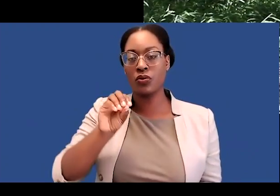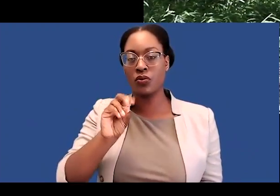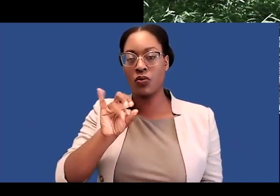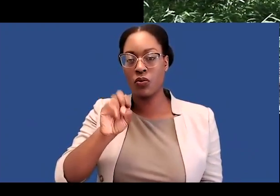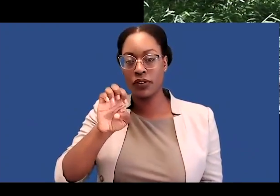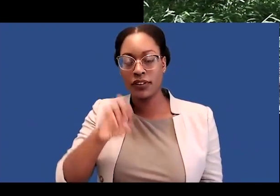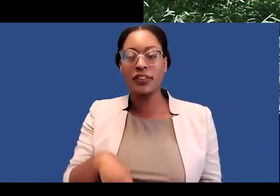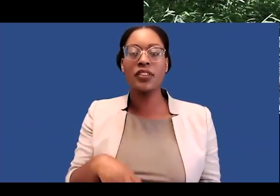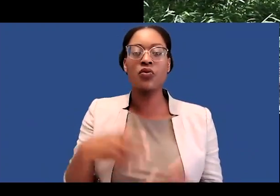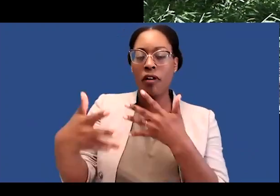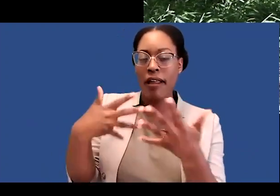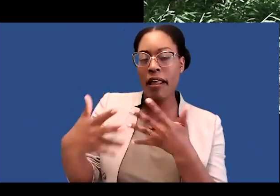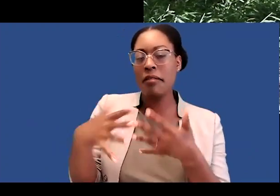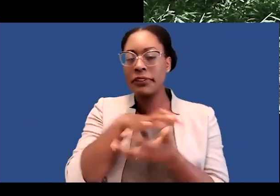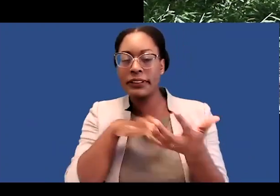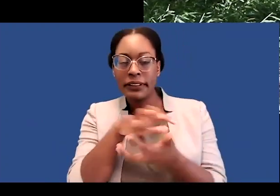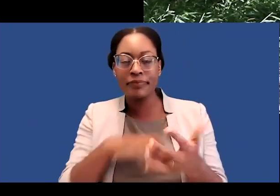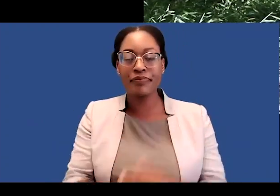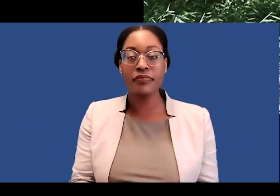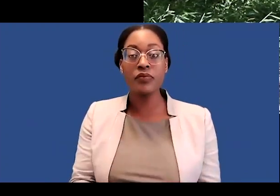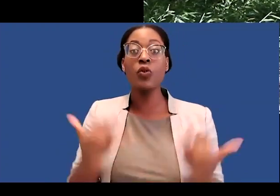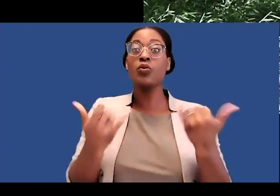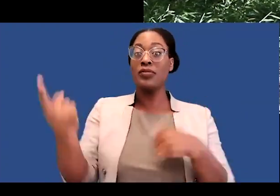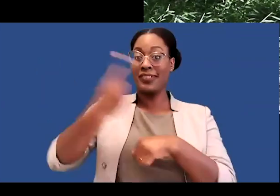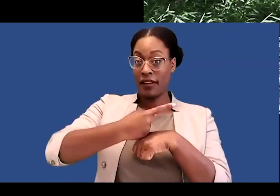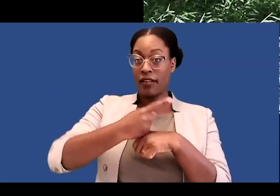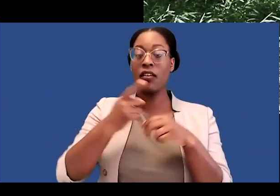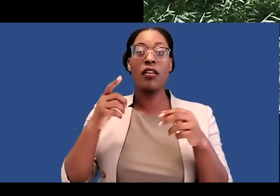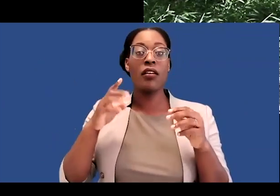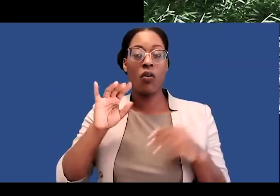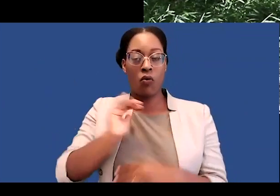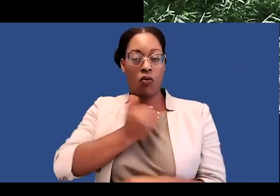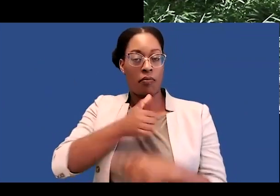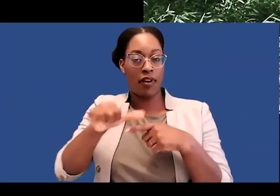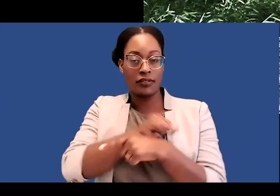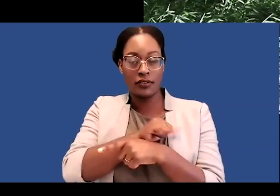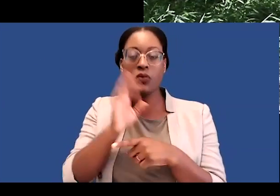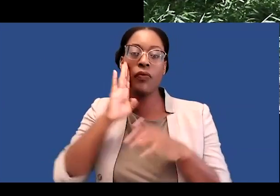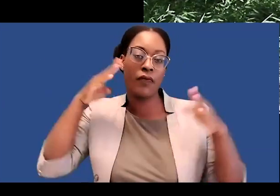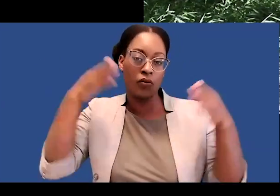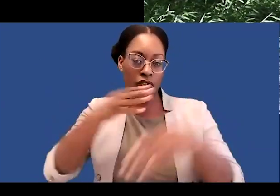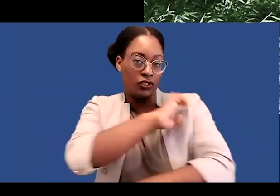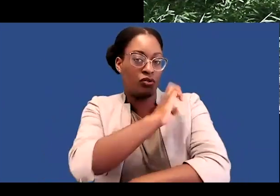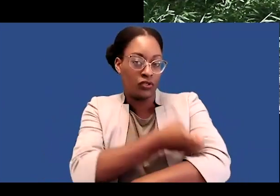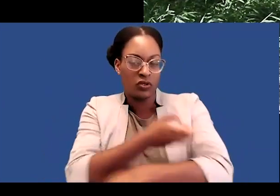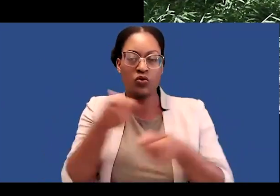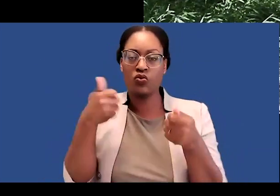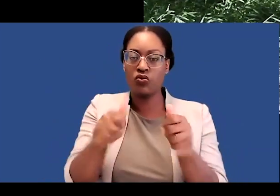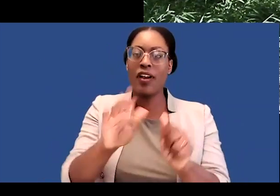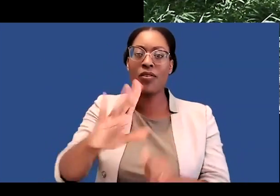body and wake up the mind and gently get some energy flowing today. We are going to start in the seated